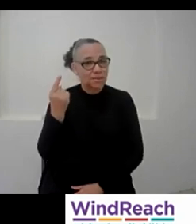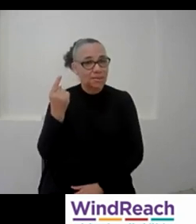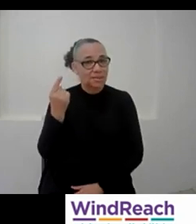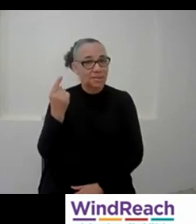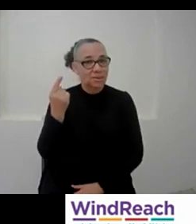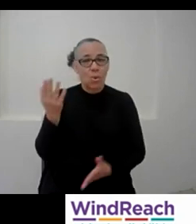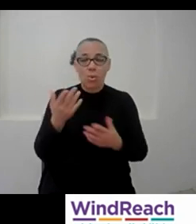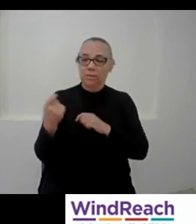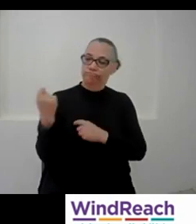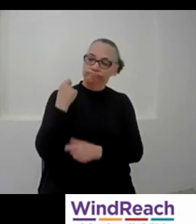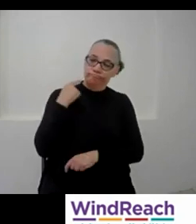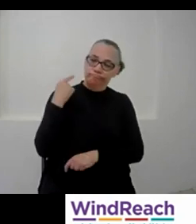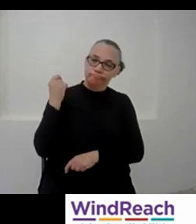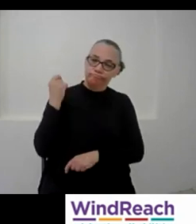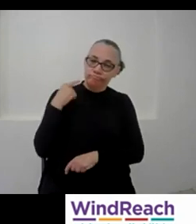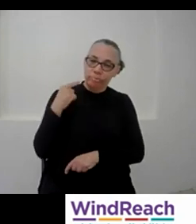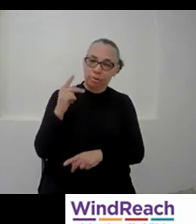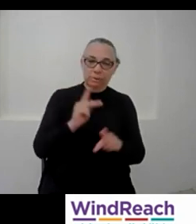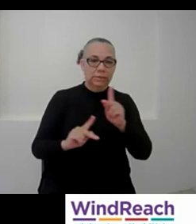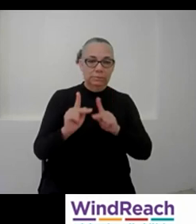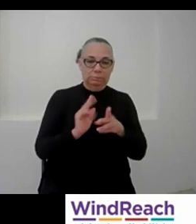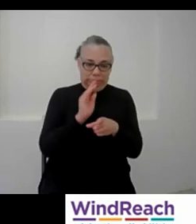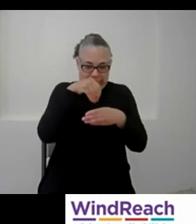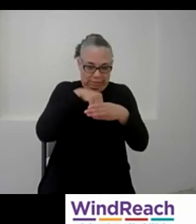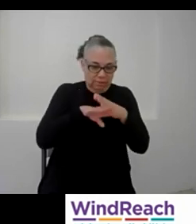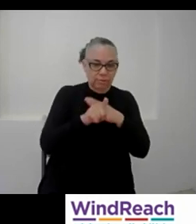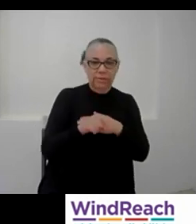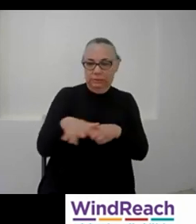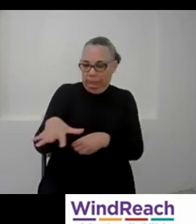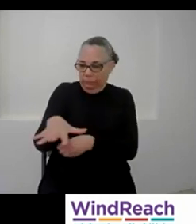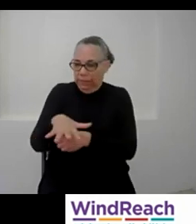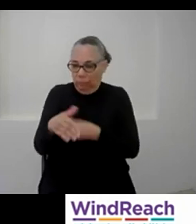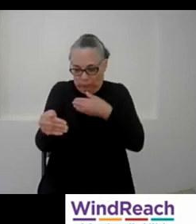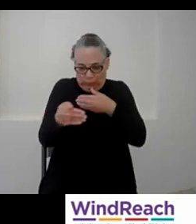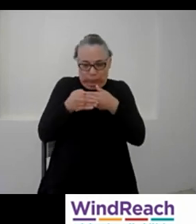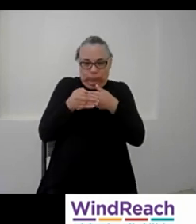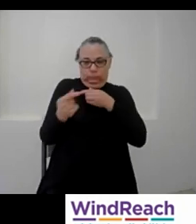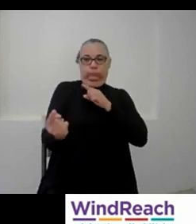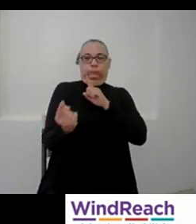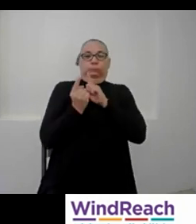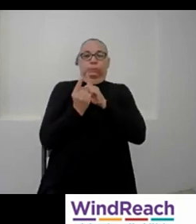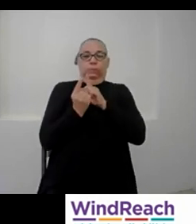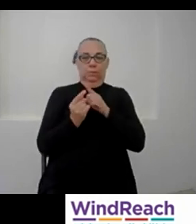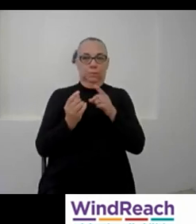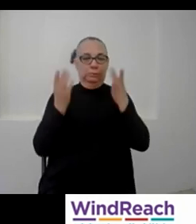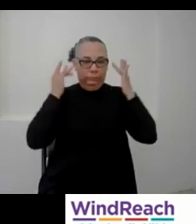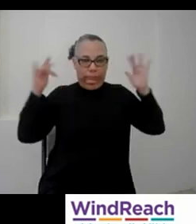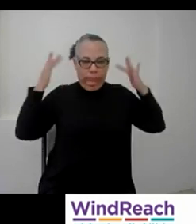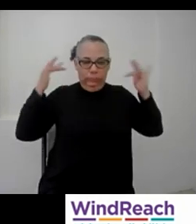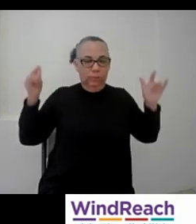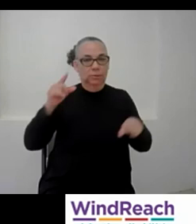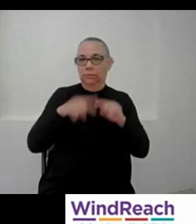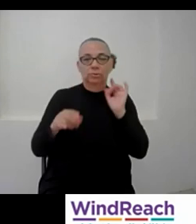triggers were when people were invading his space, coming too close to him. There was too much noise. He couldn't make choices